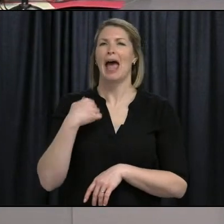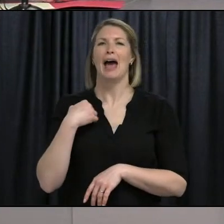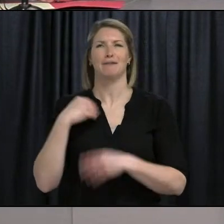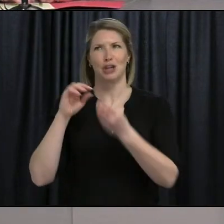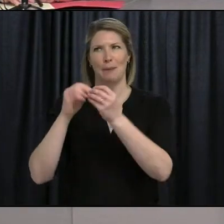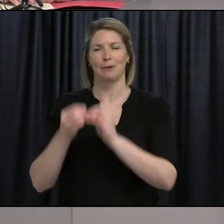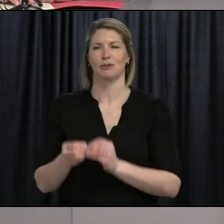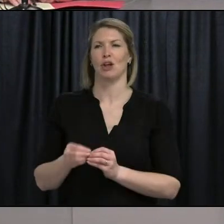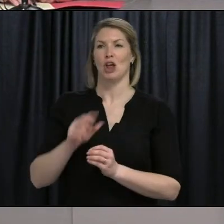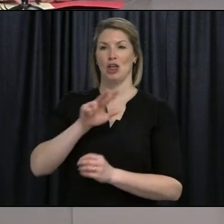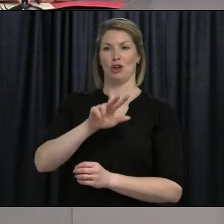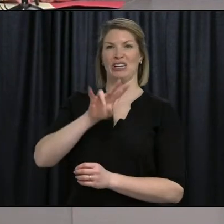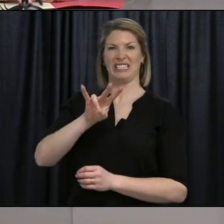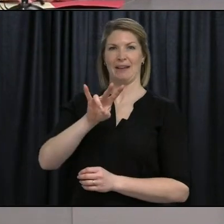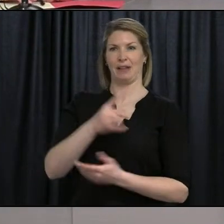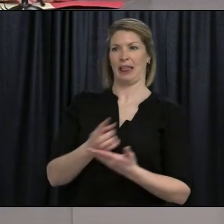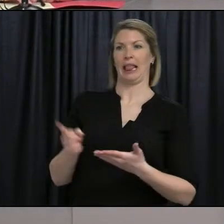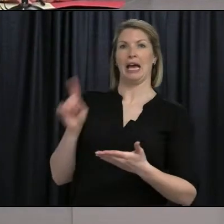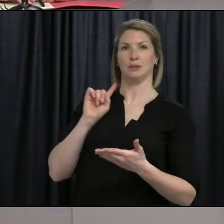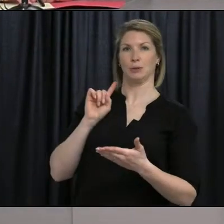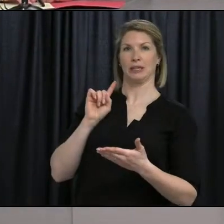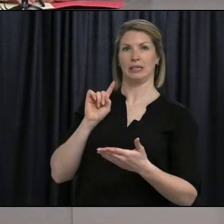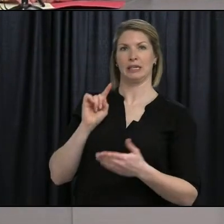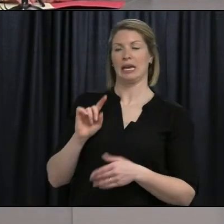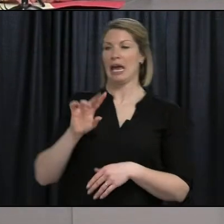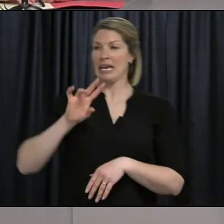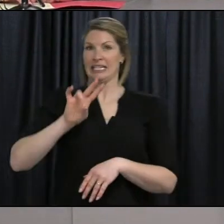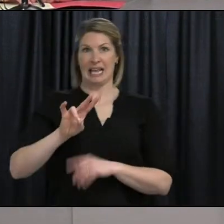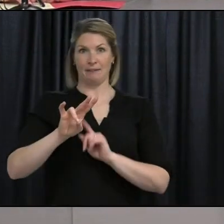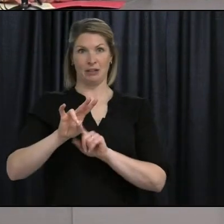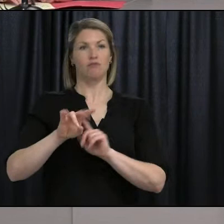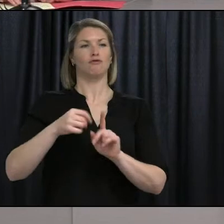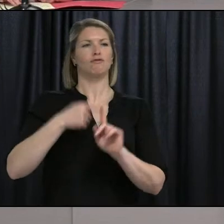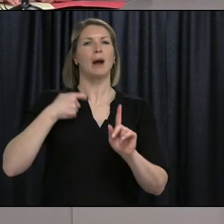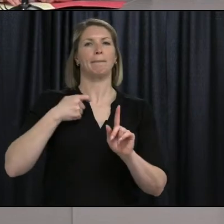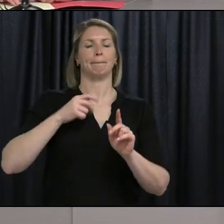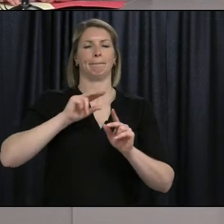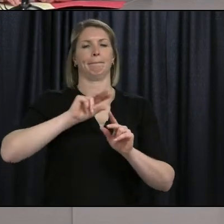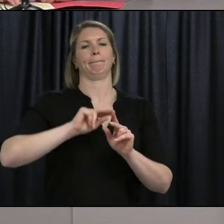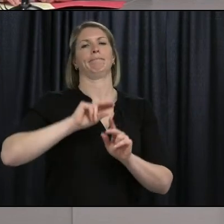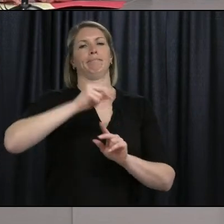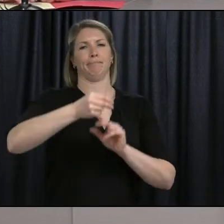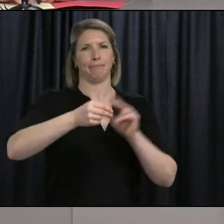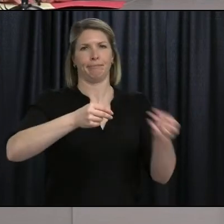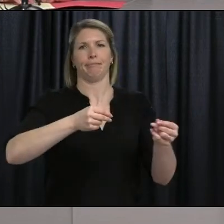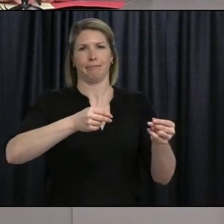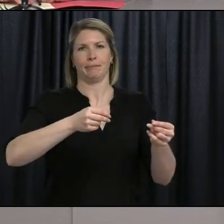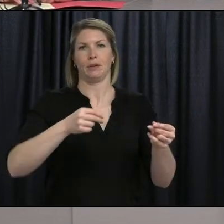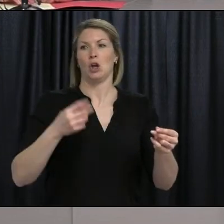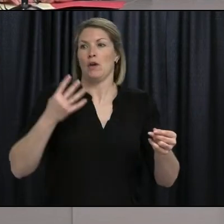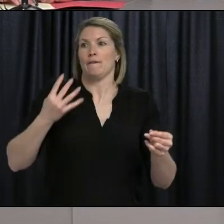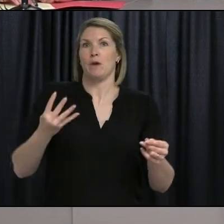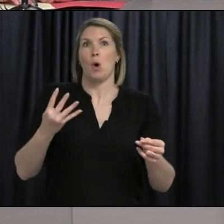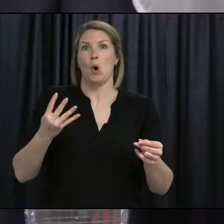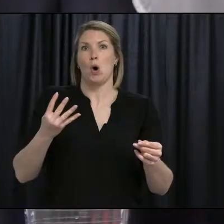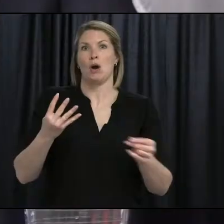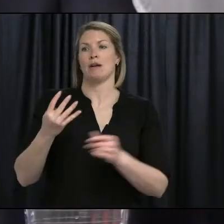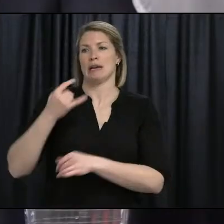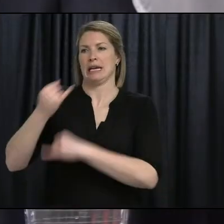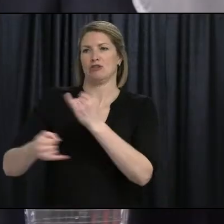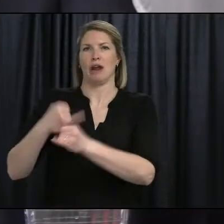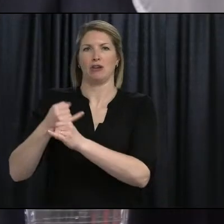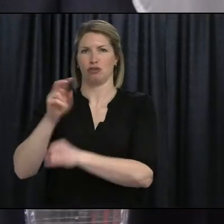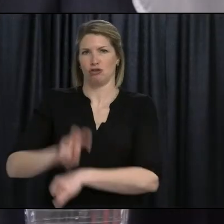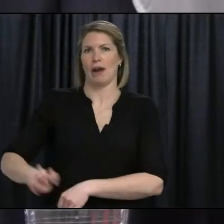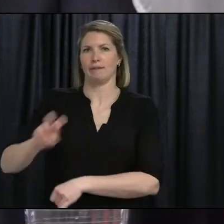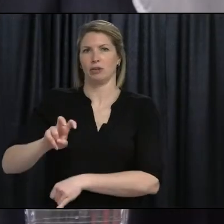numbers here. We had 37 cases, 7 of those were contacts, 4 of the remainder were international